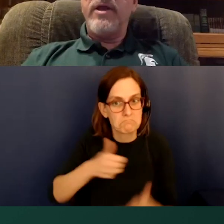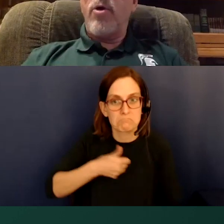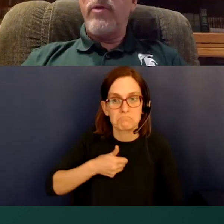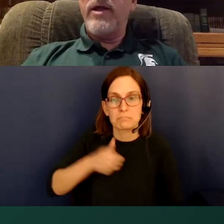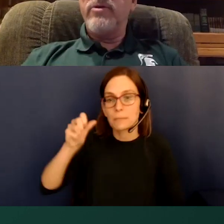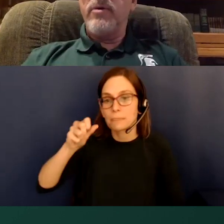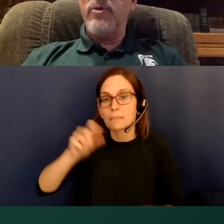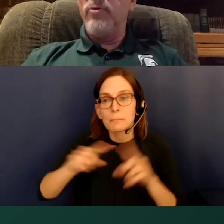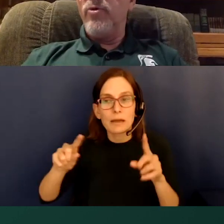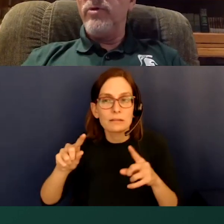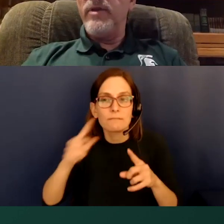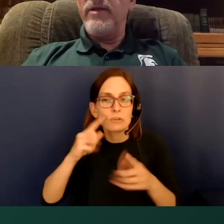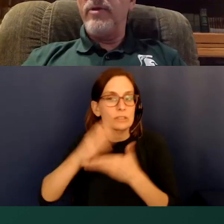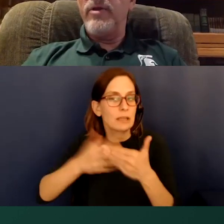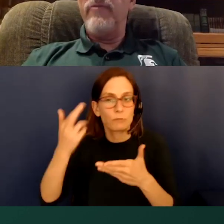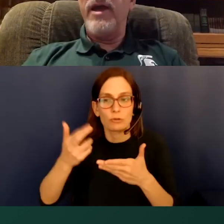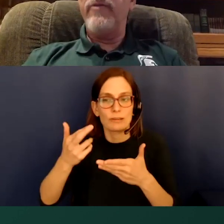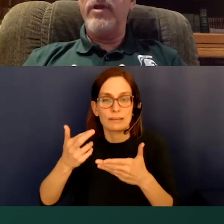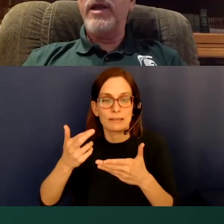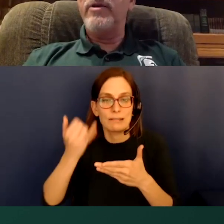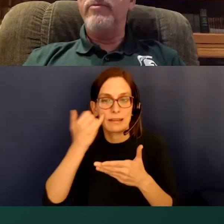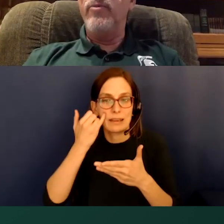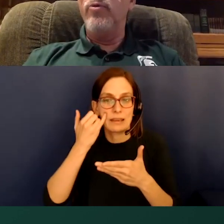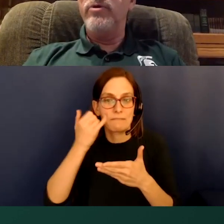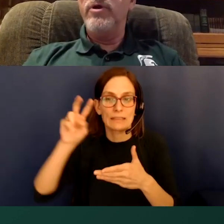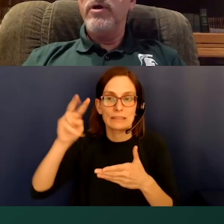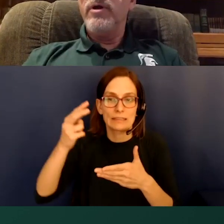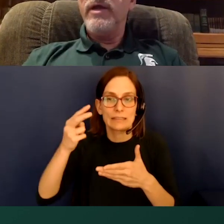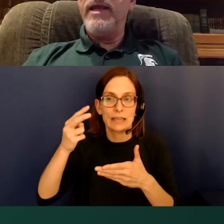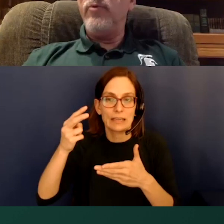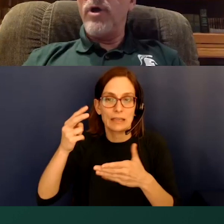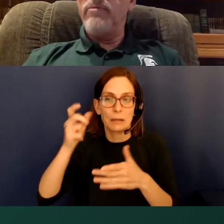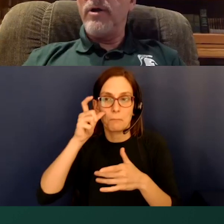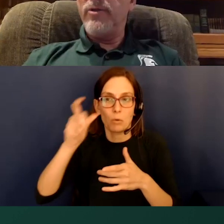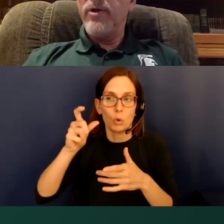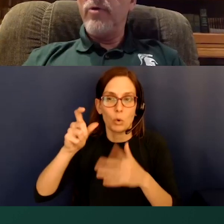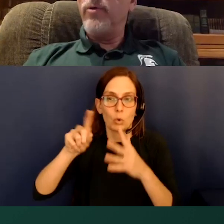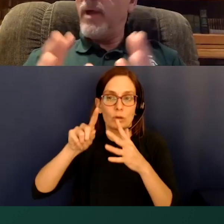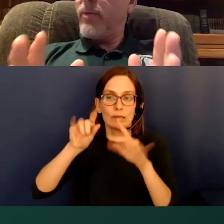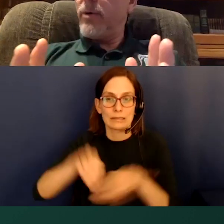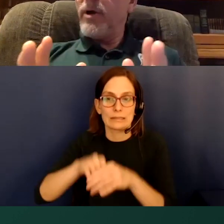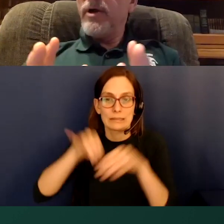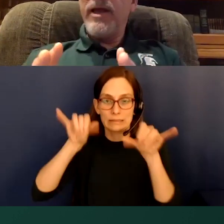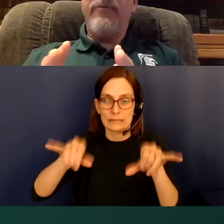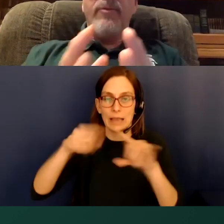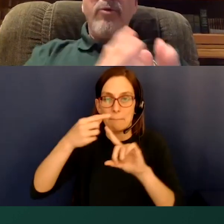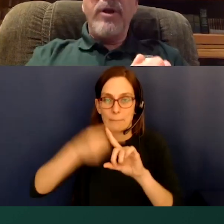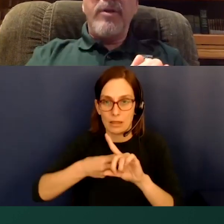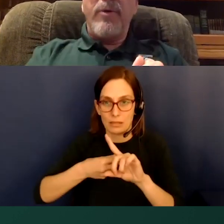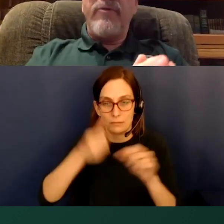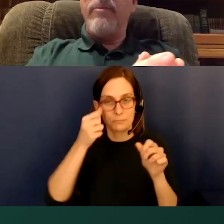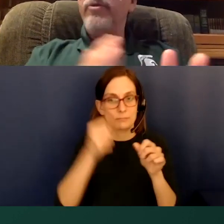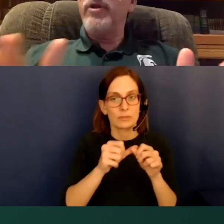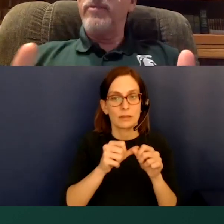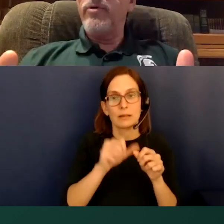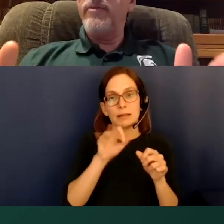reason they call that a blue moon. That there's if you have a second moon in 1 month, remember